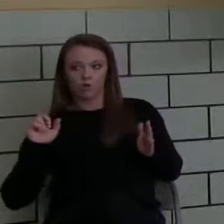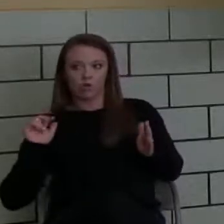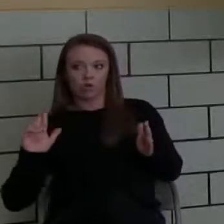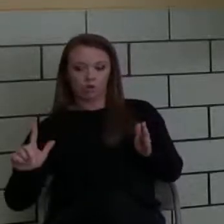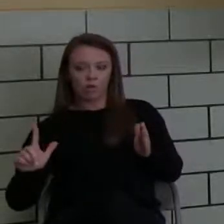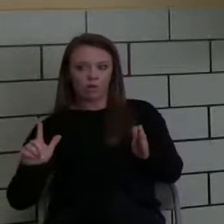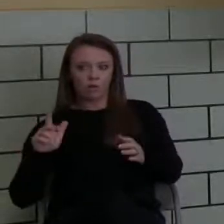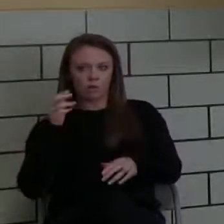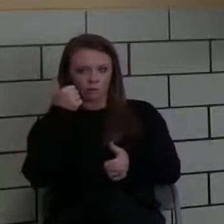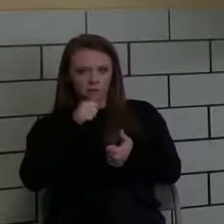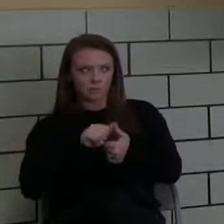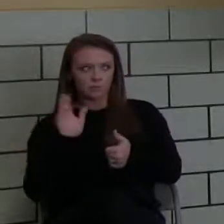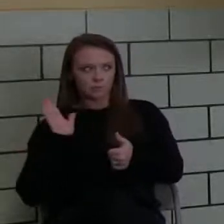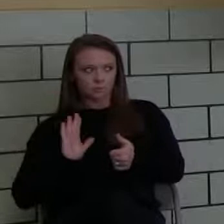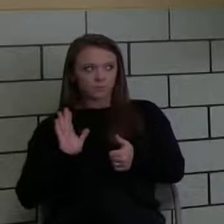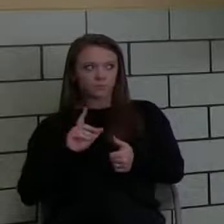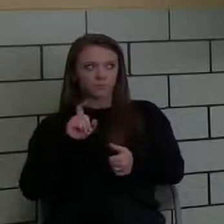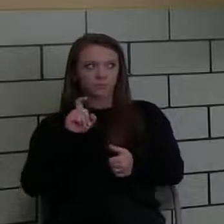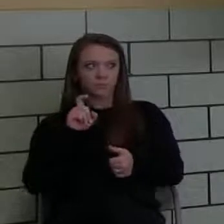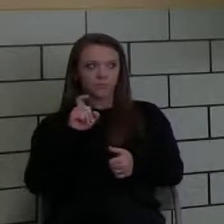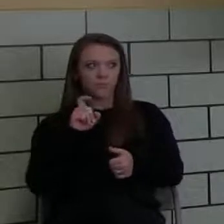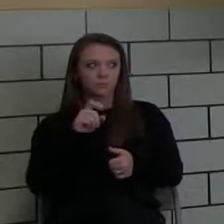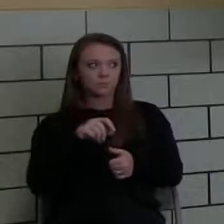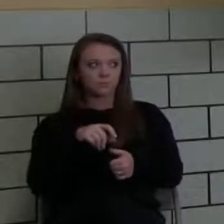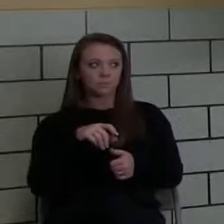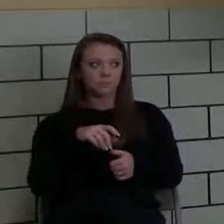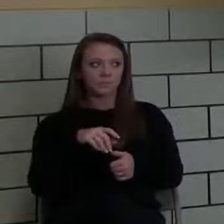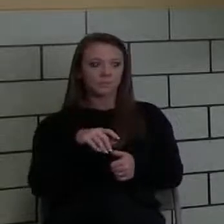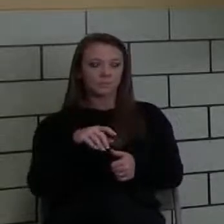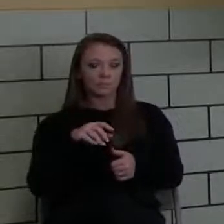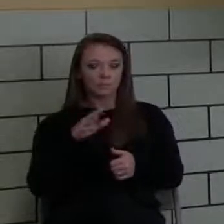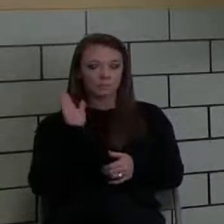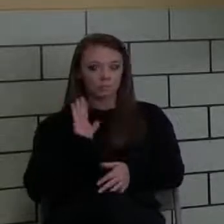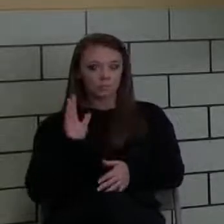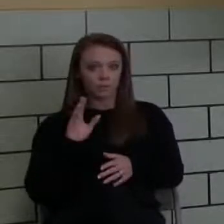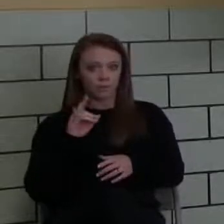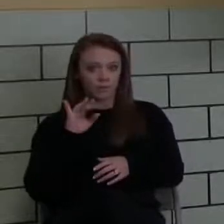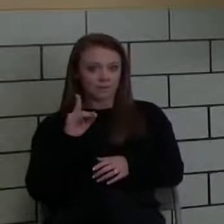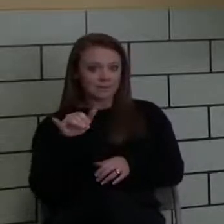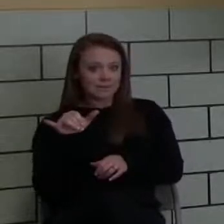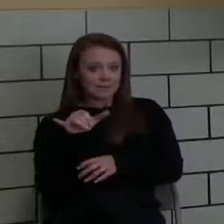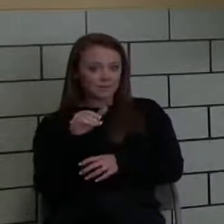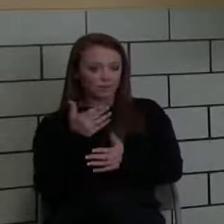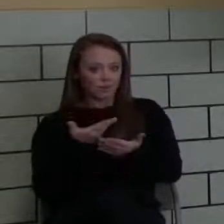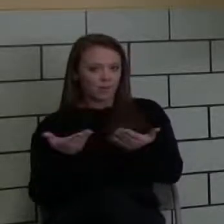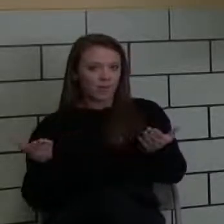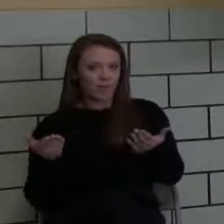seemed surprised when we had to dig up in front of the front door? Mhm. I don't know if they